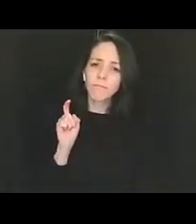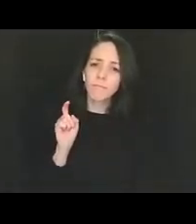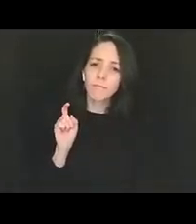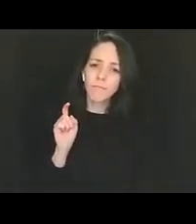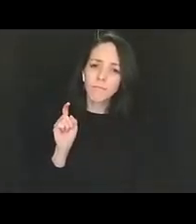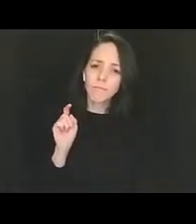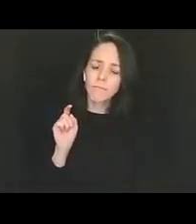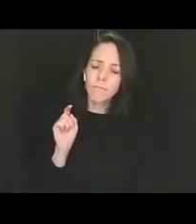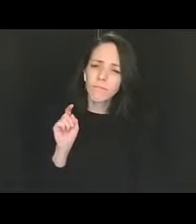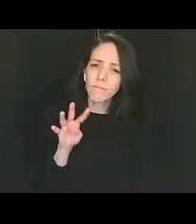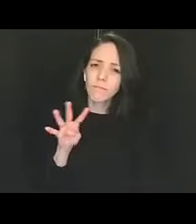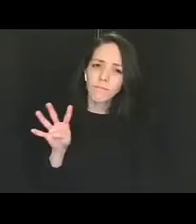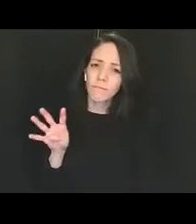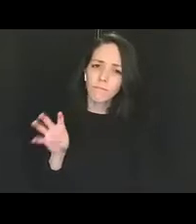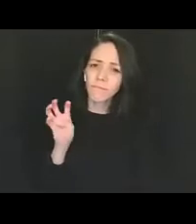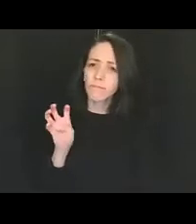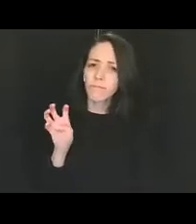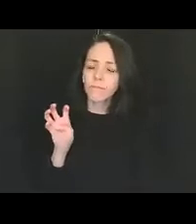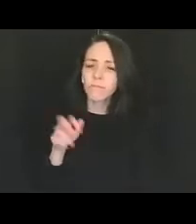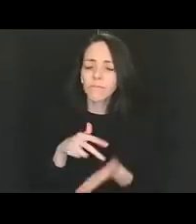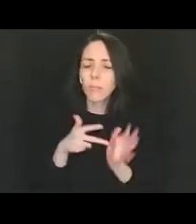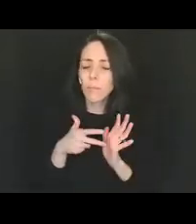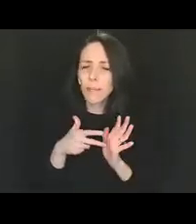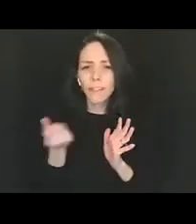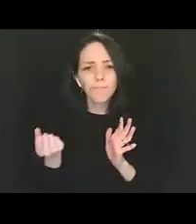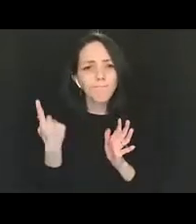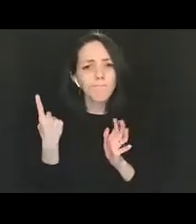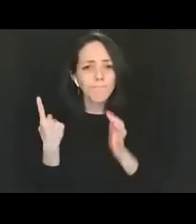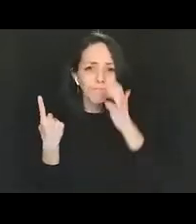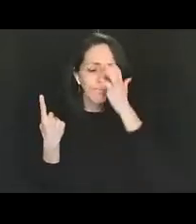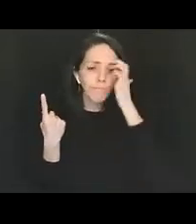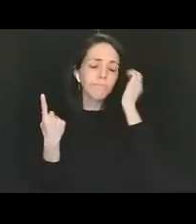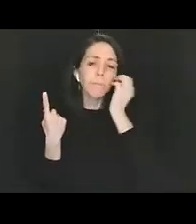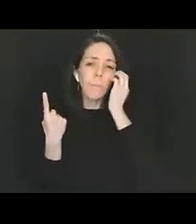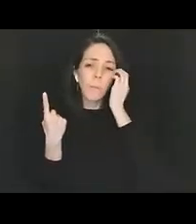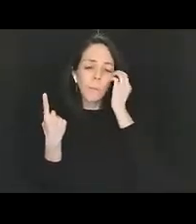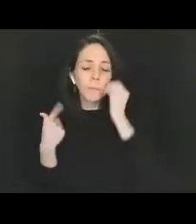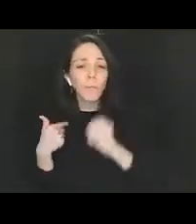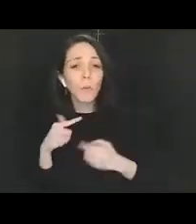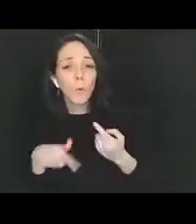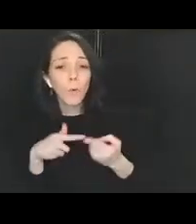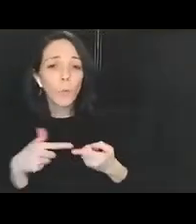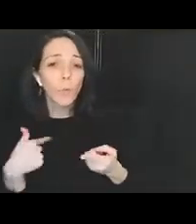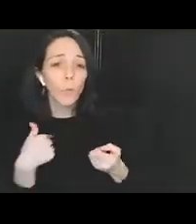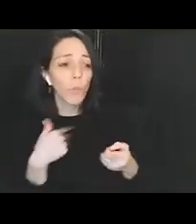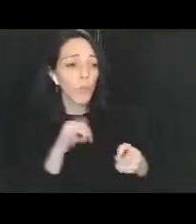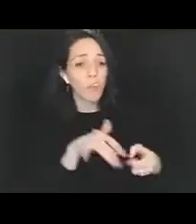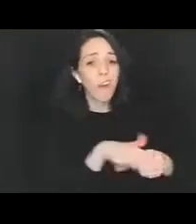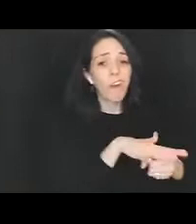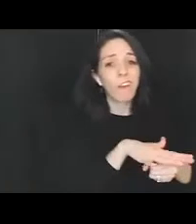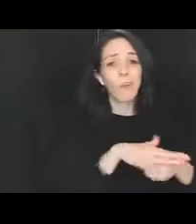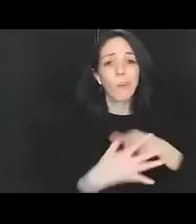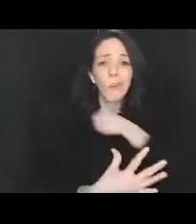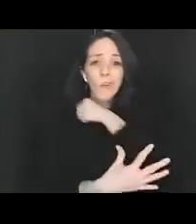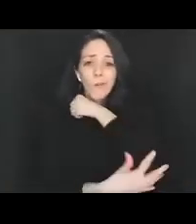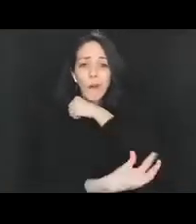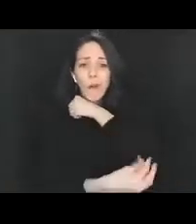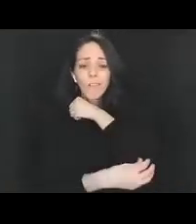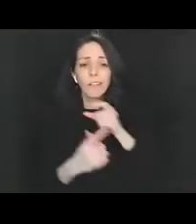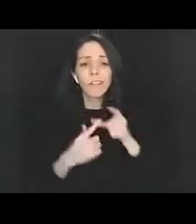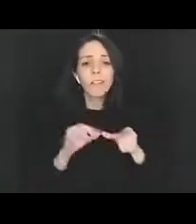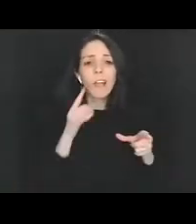I mean, as it moves further away, yes, we get more middle-class neighborhoods,